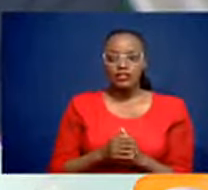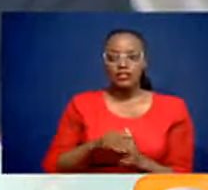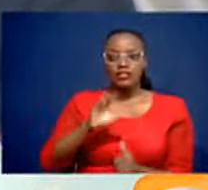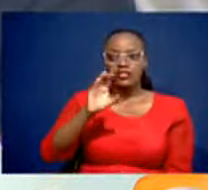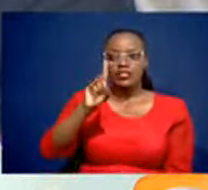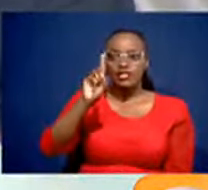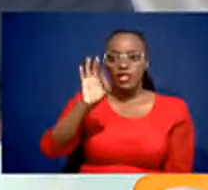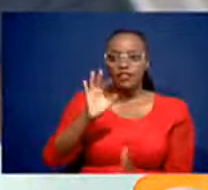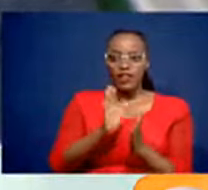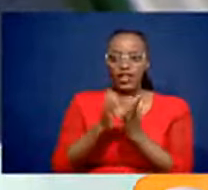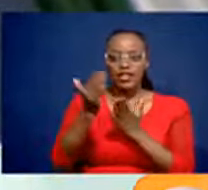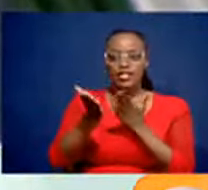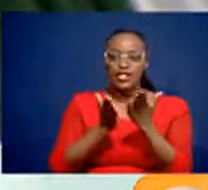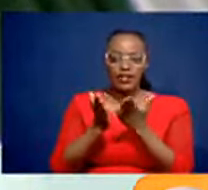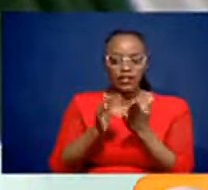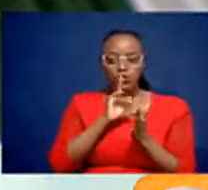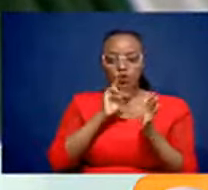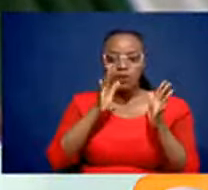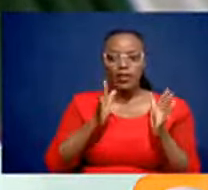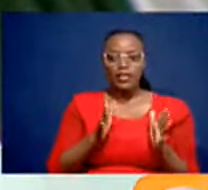CDF and Service Commanders,